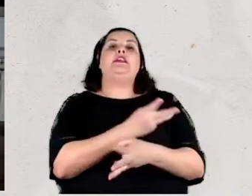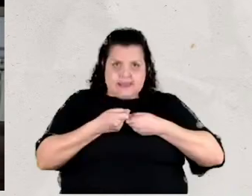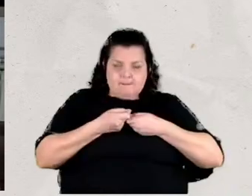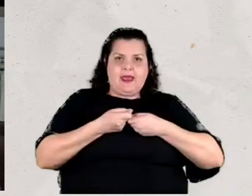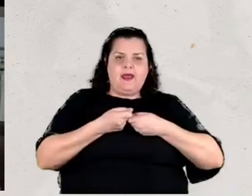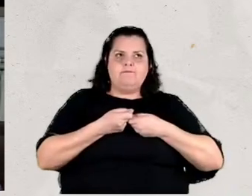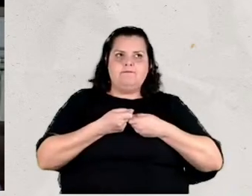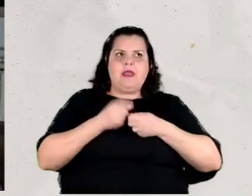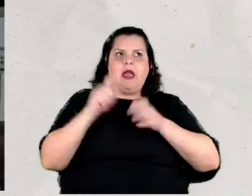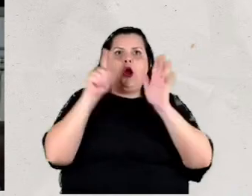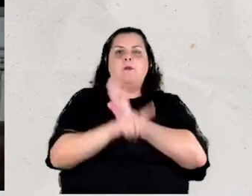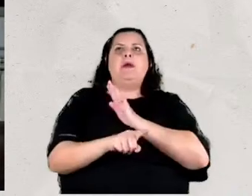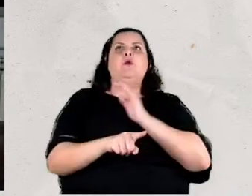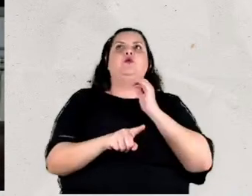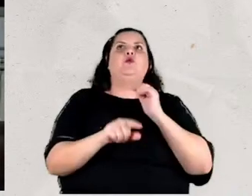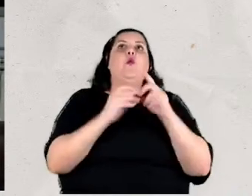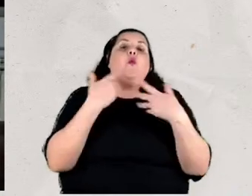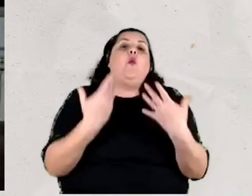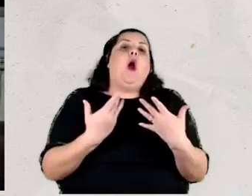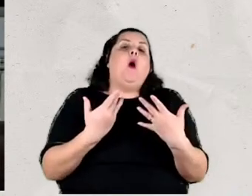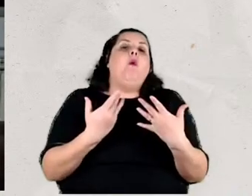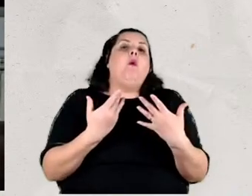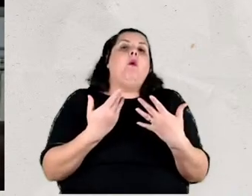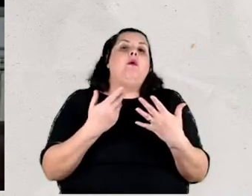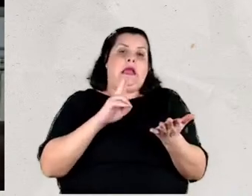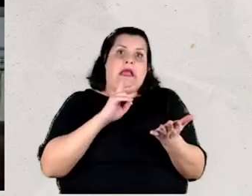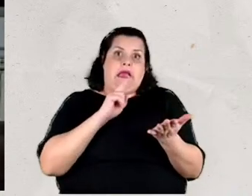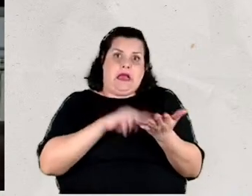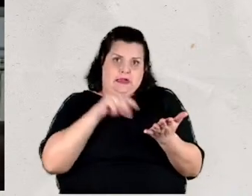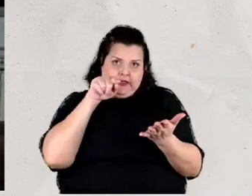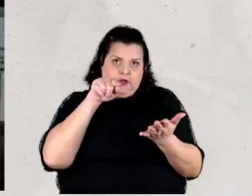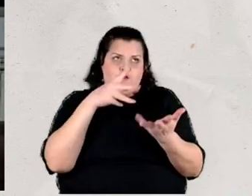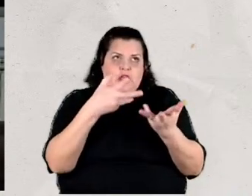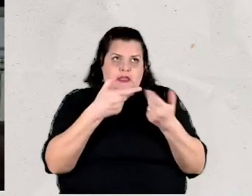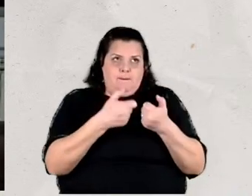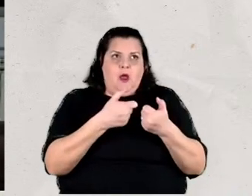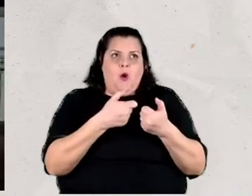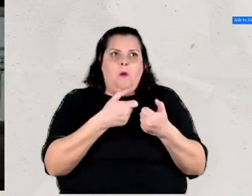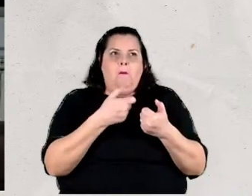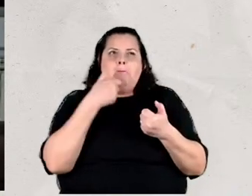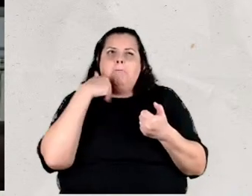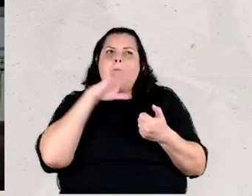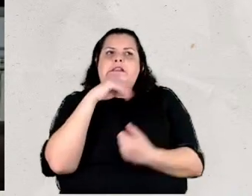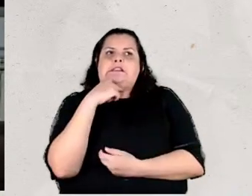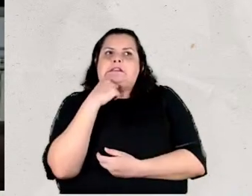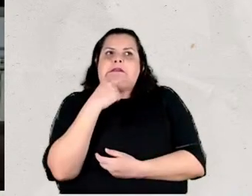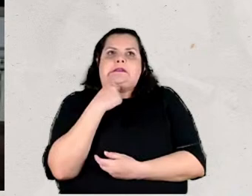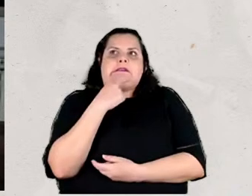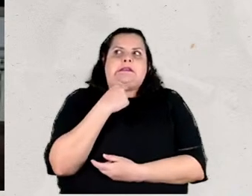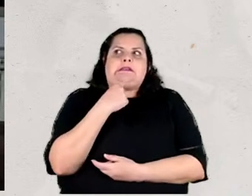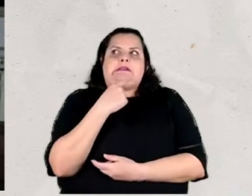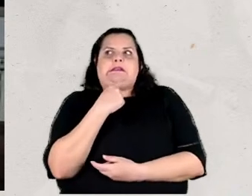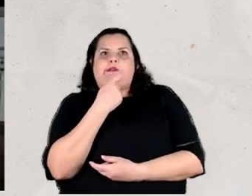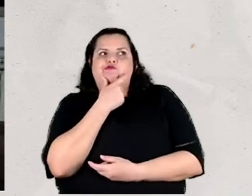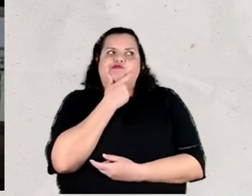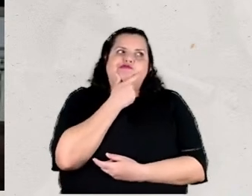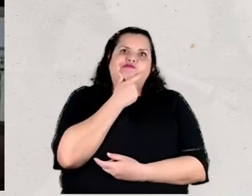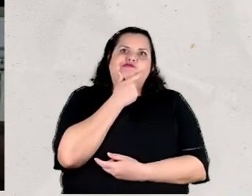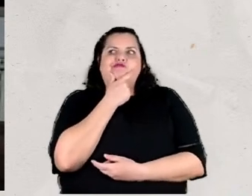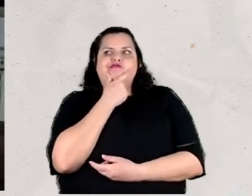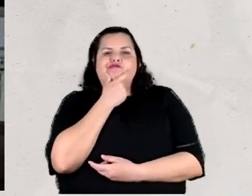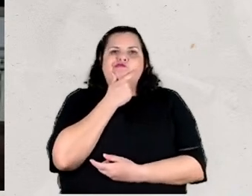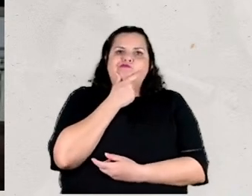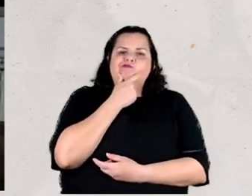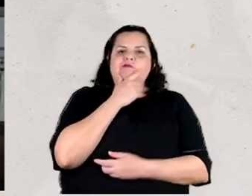The last part of the question, could you repeat? I'm sorry. Which of these letters put your certainties